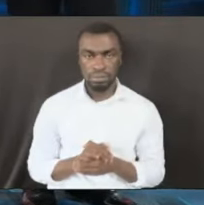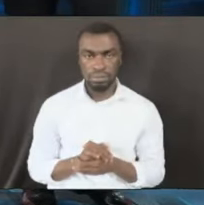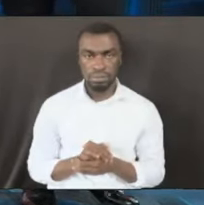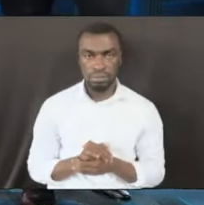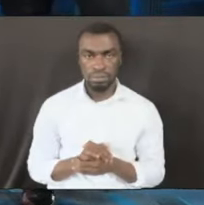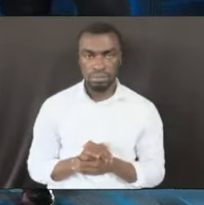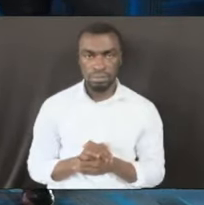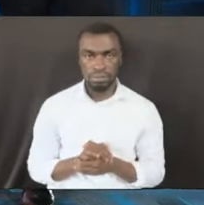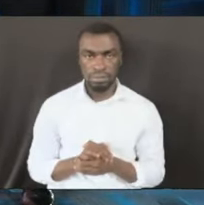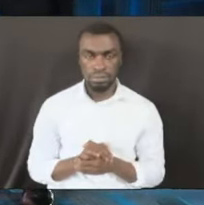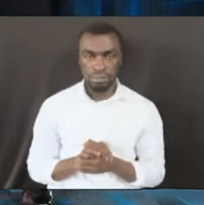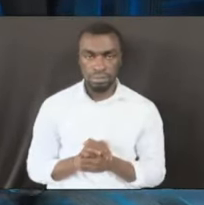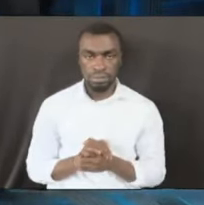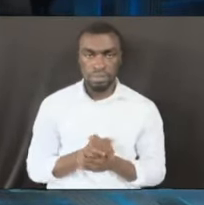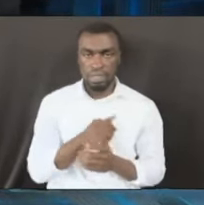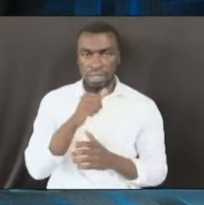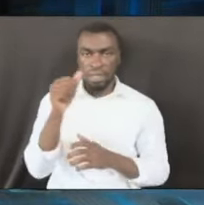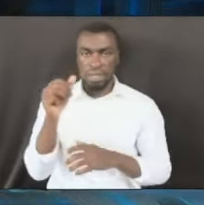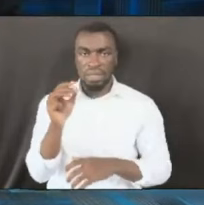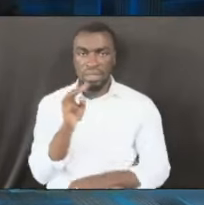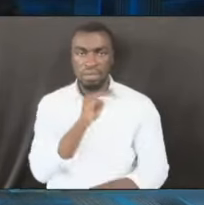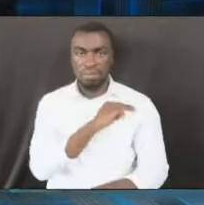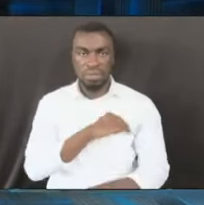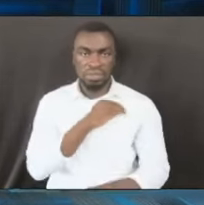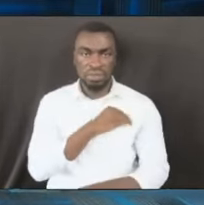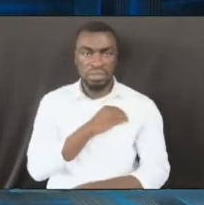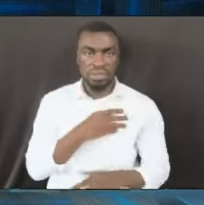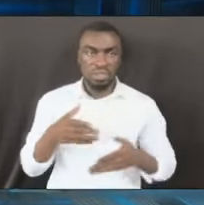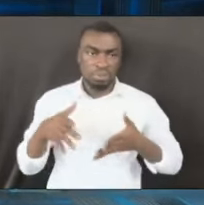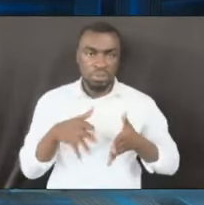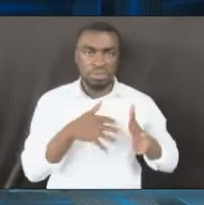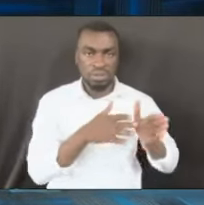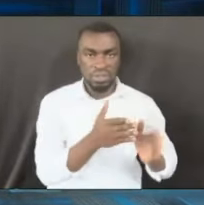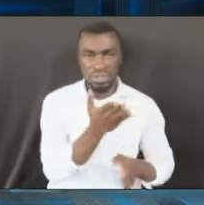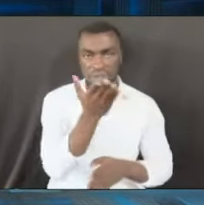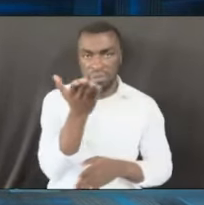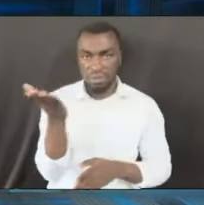The Lenana mission is opportunity for you to save a star.